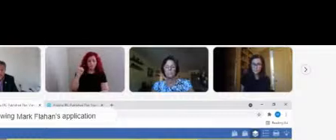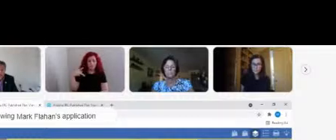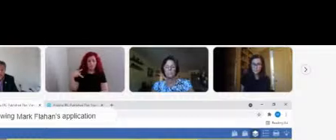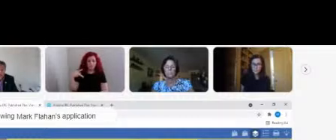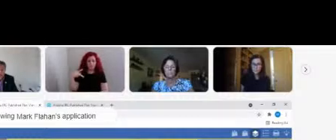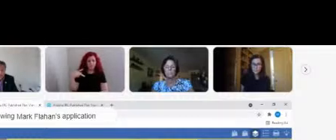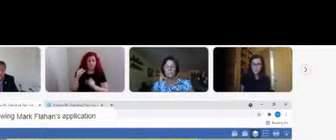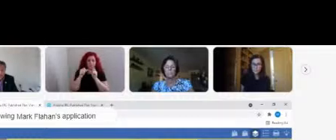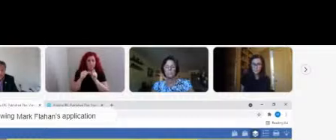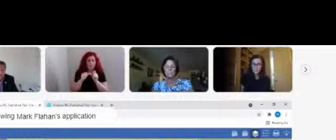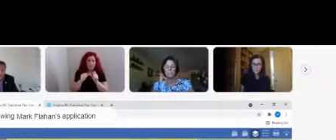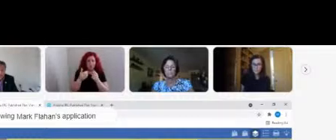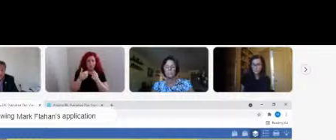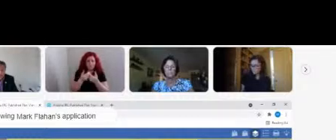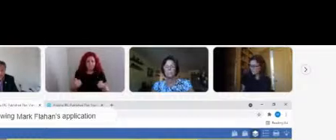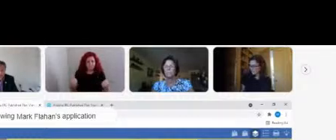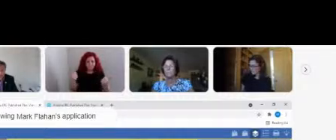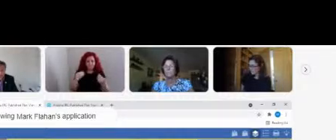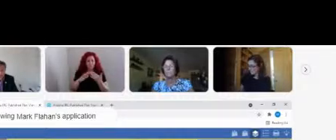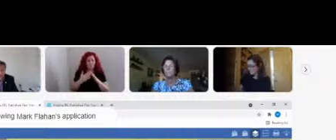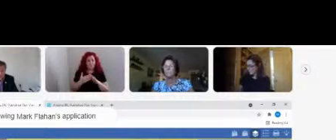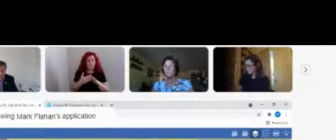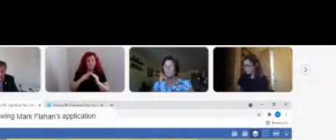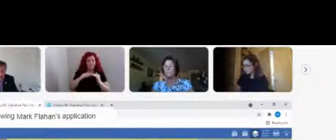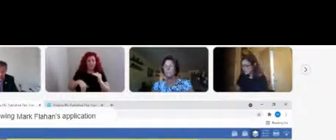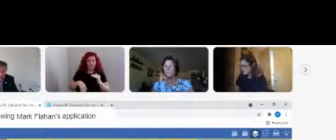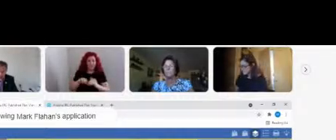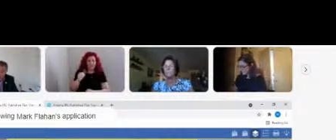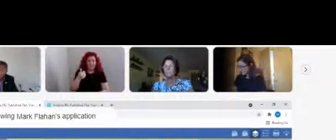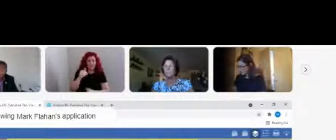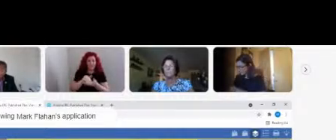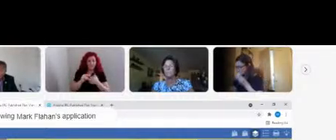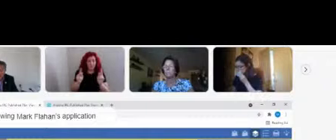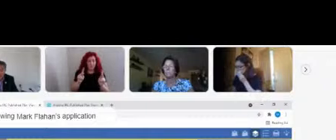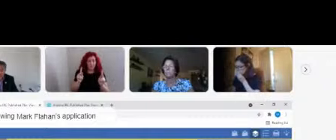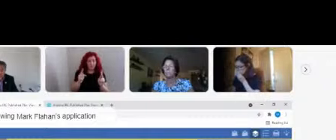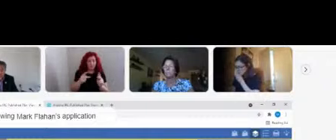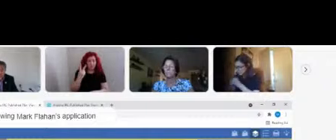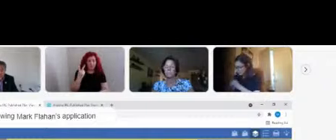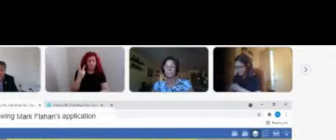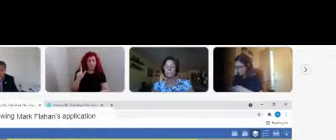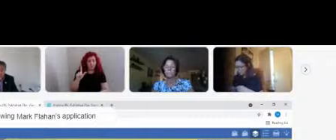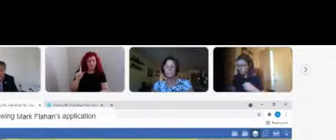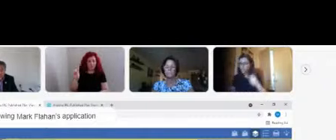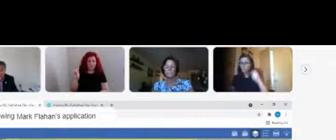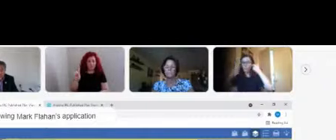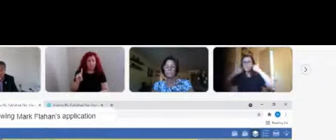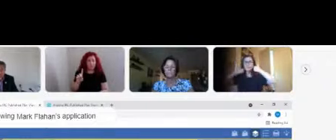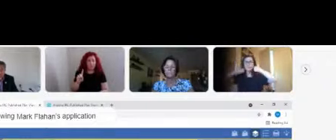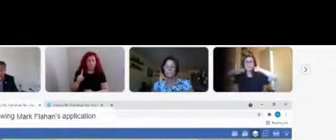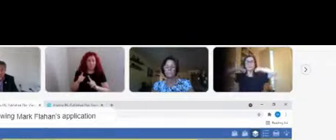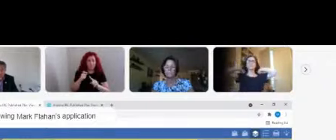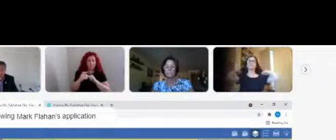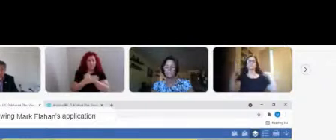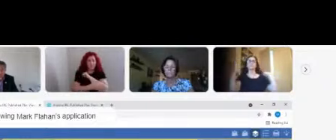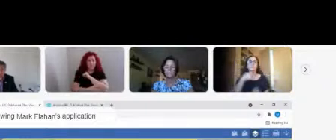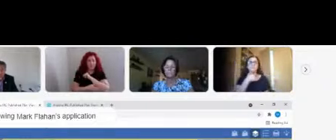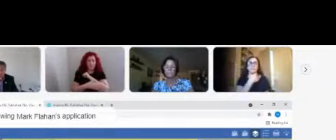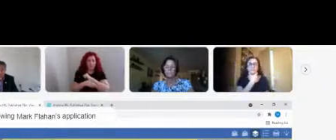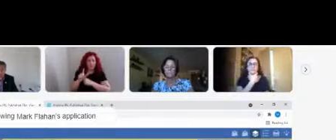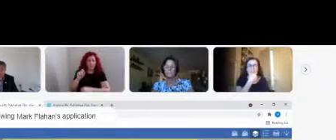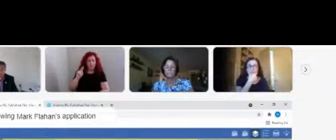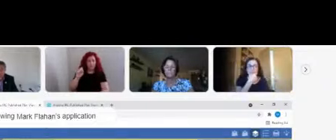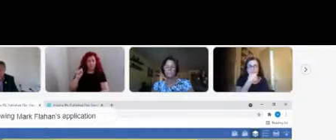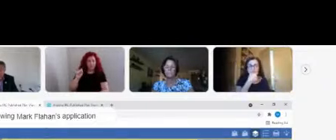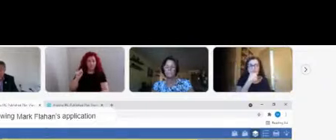divide our city of under 10 000 people into two legislative districts by county lines many of our